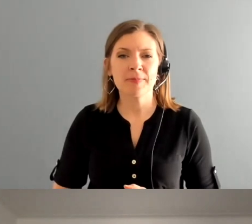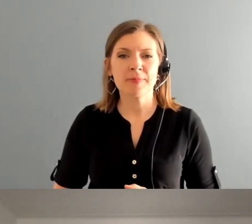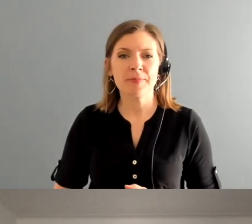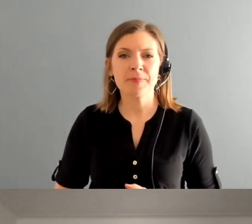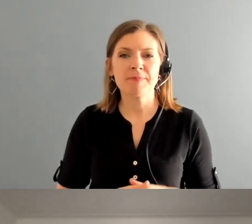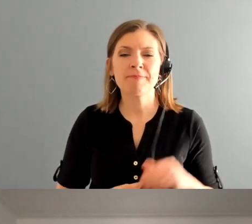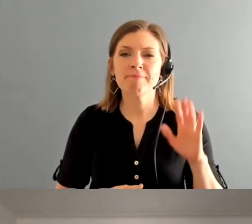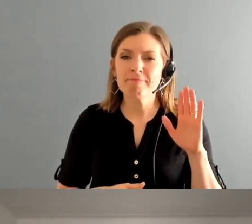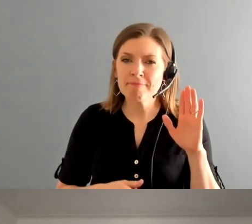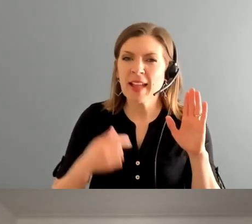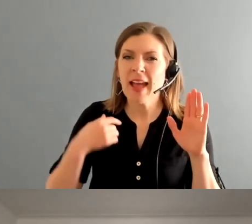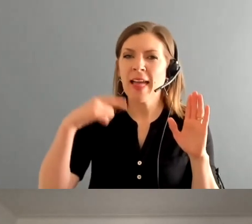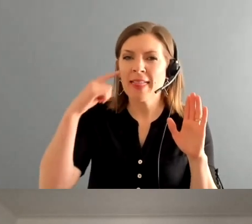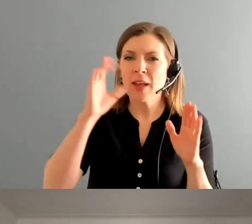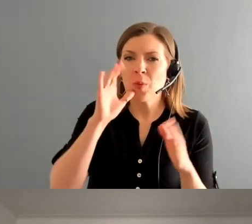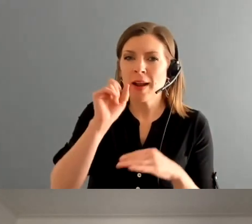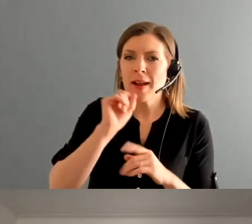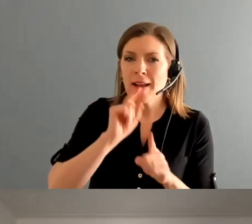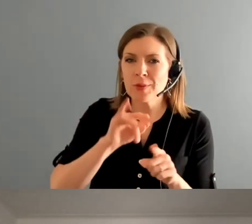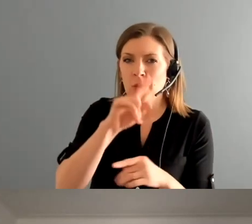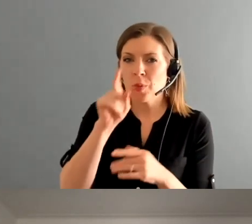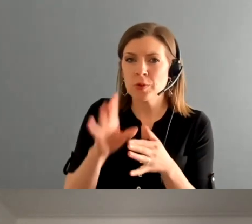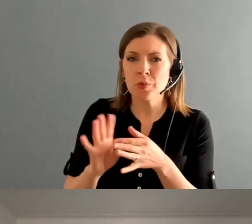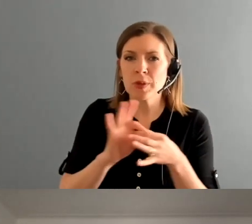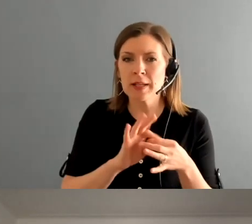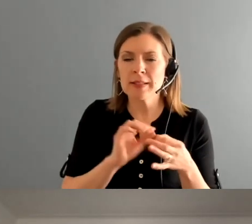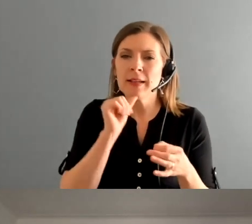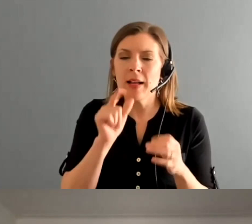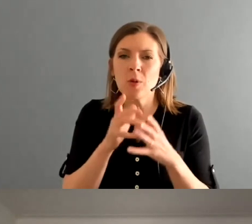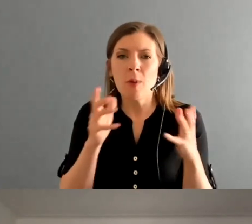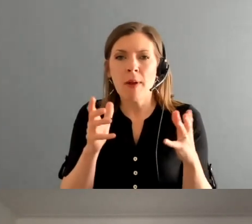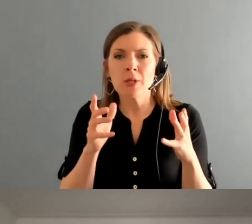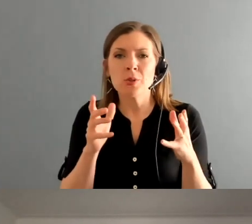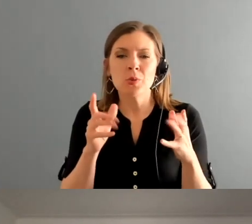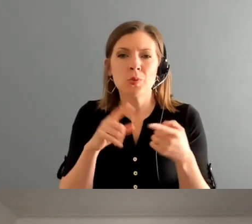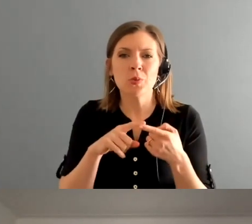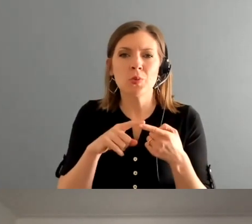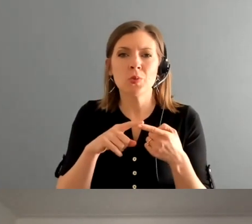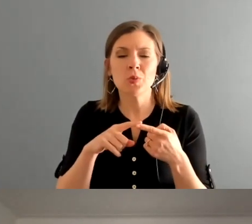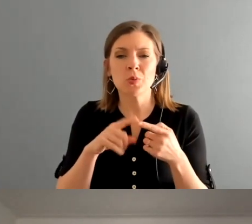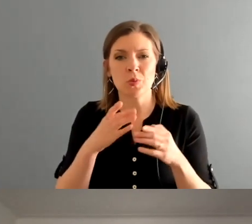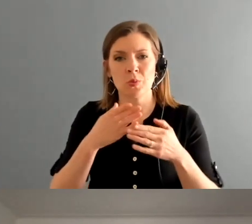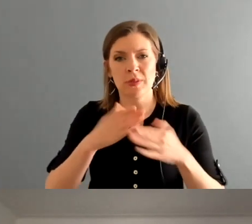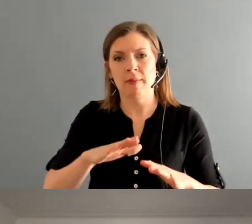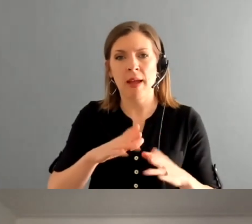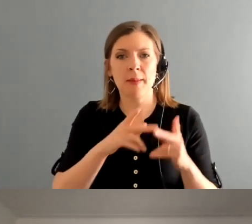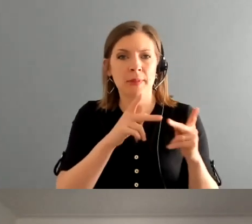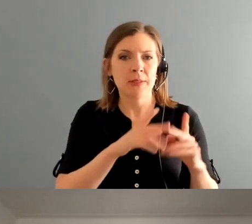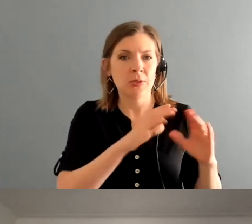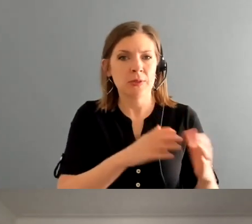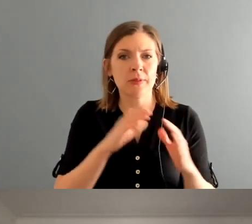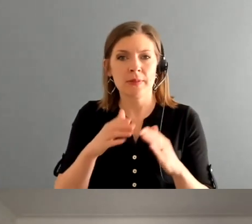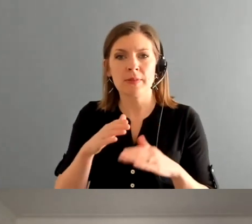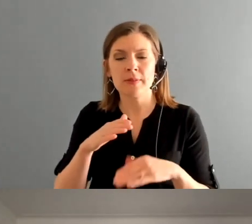I think I'd answer the question in relation not so much to divided positions